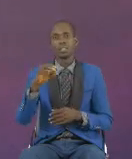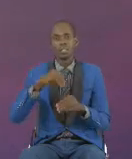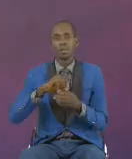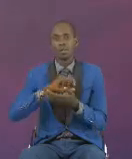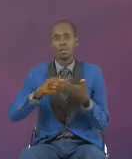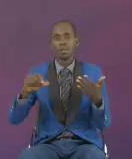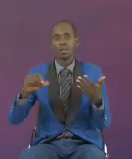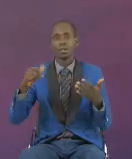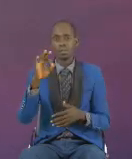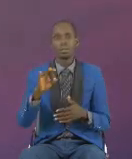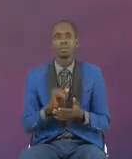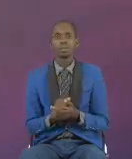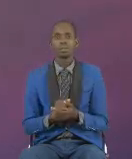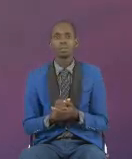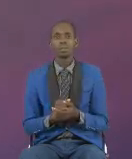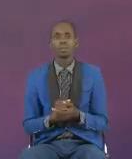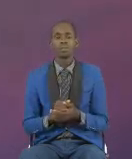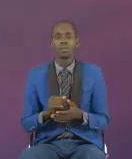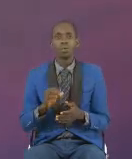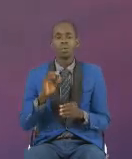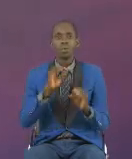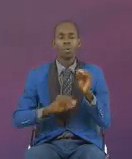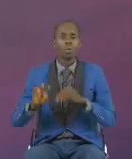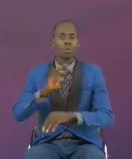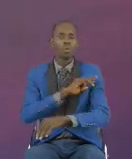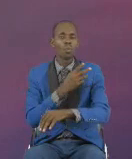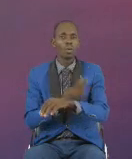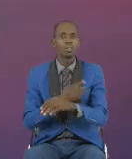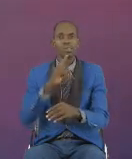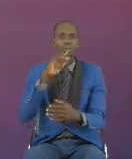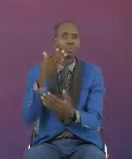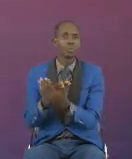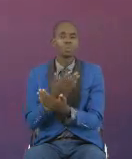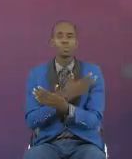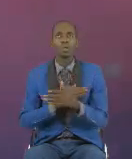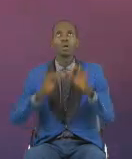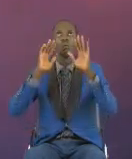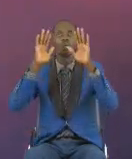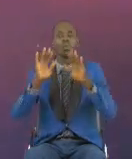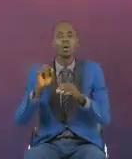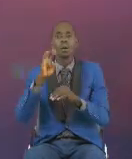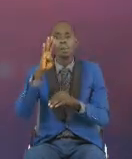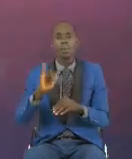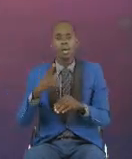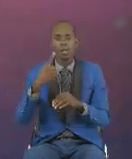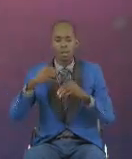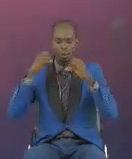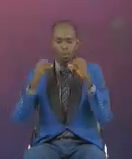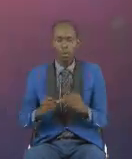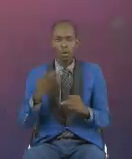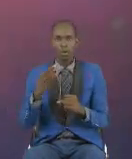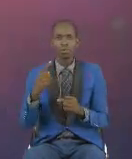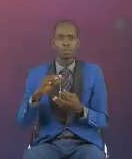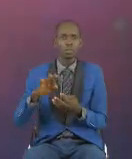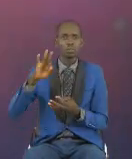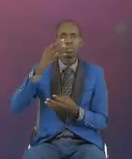In verse 19, through mighty signs and wonders, by the power of the Spirit of God, so